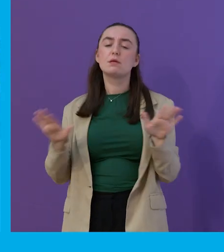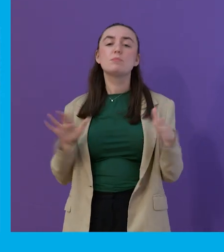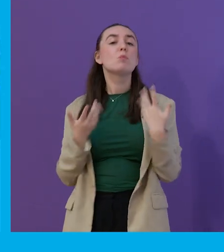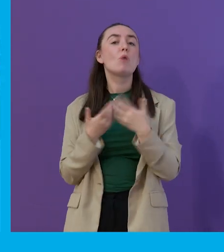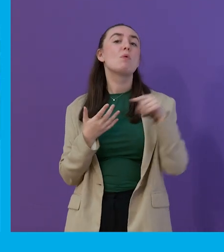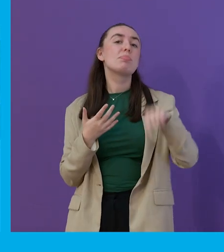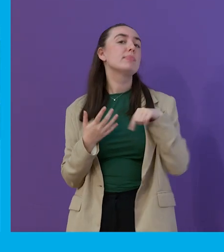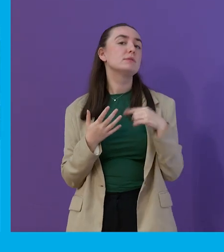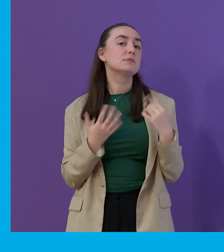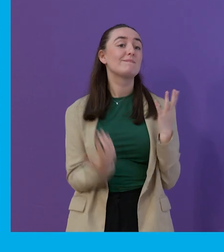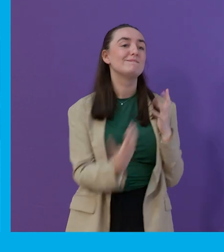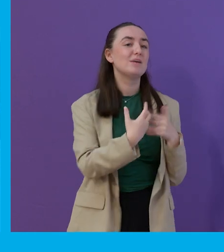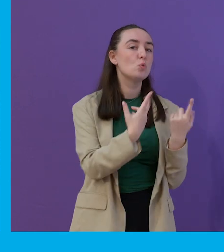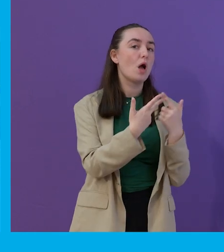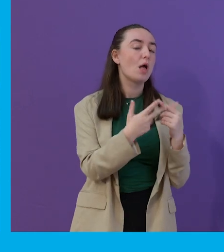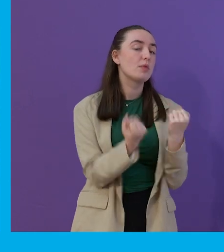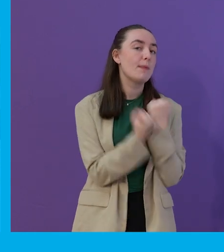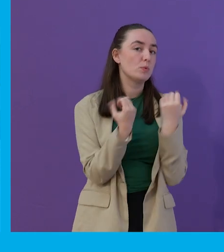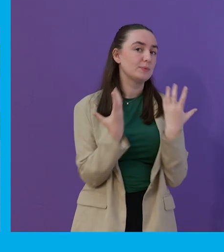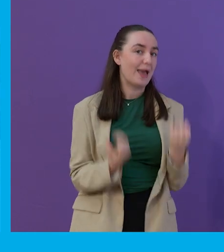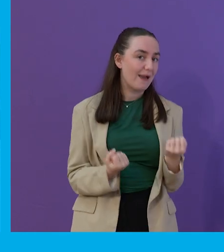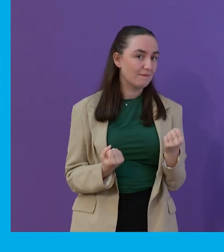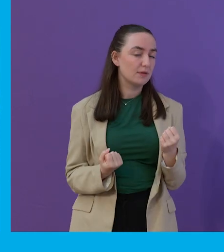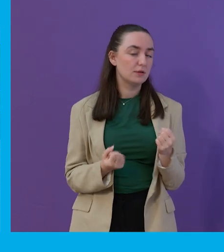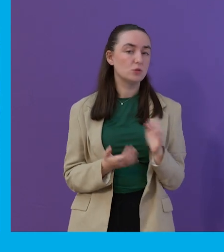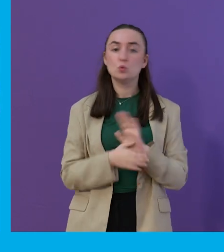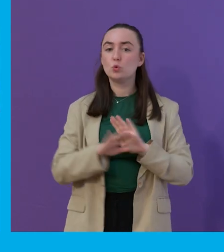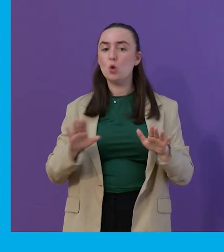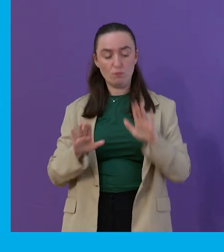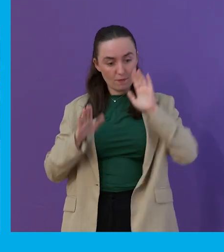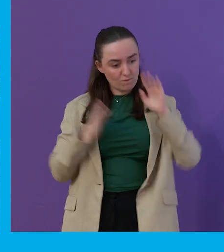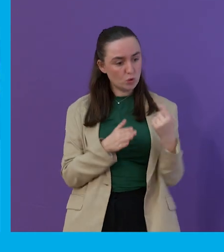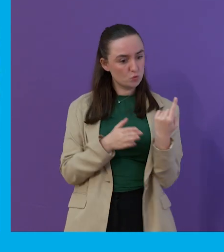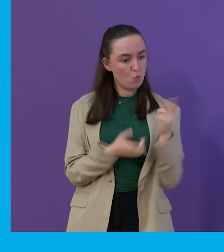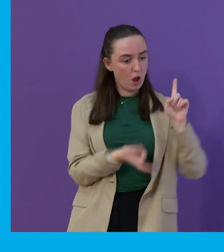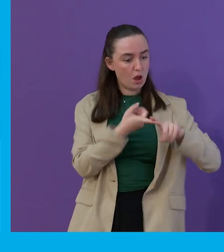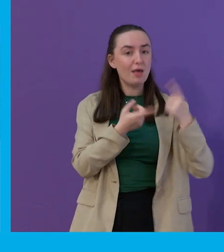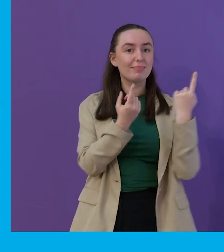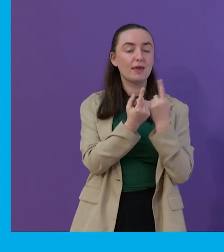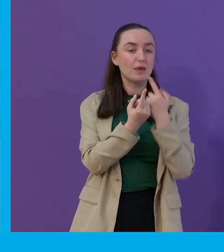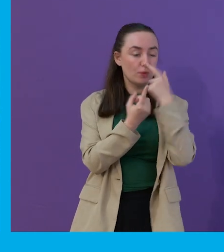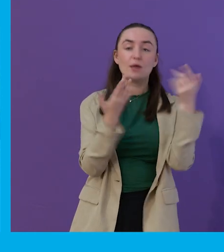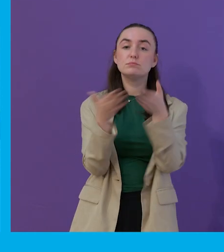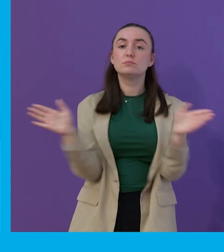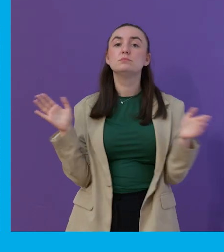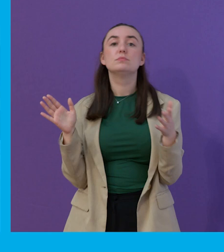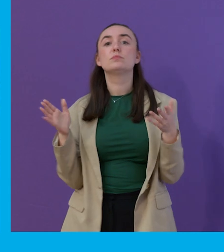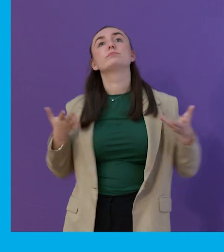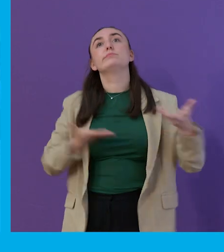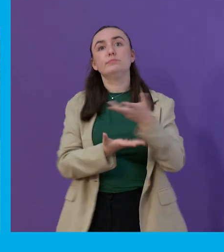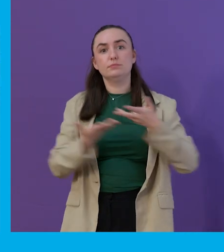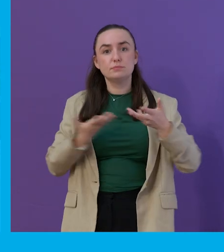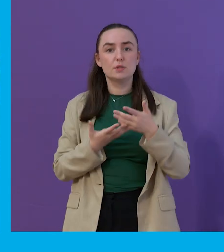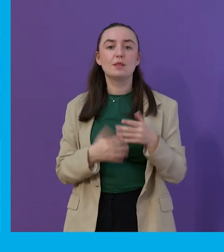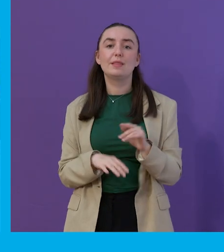interact with all the other things, with all the other powers that we have? Not so we're having this one ideological driven debate around whether we believe or don't